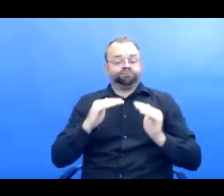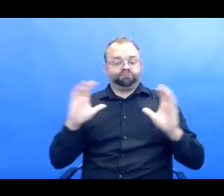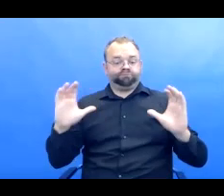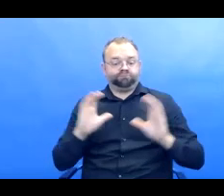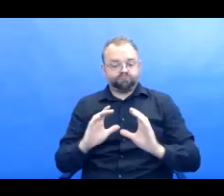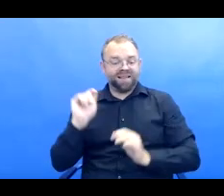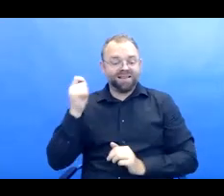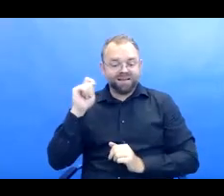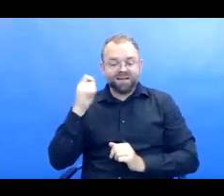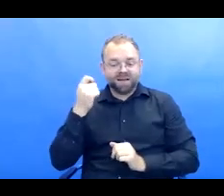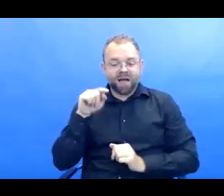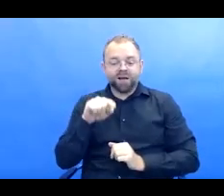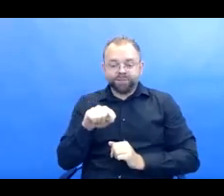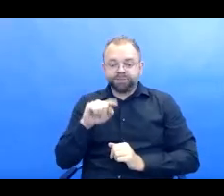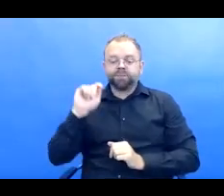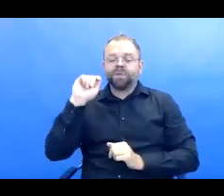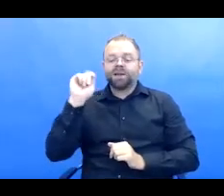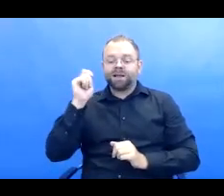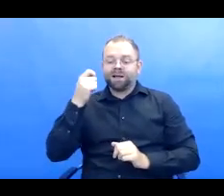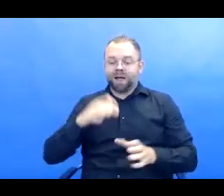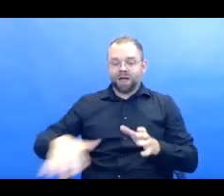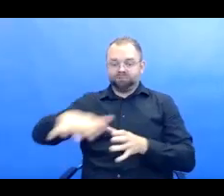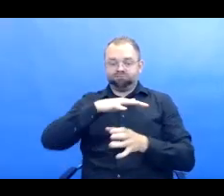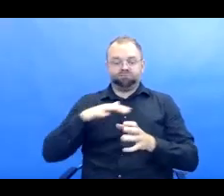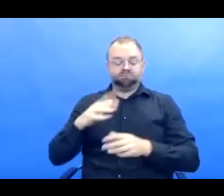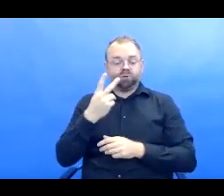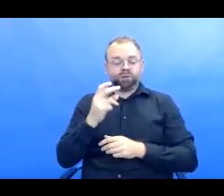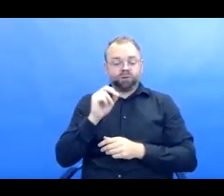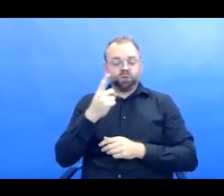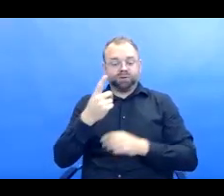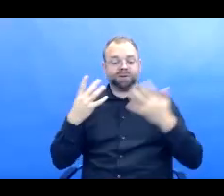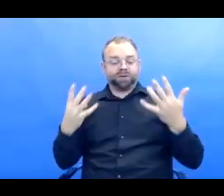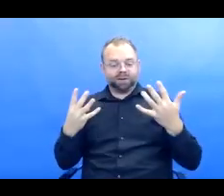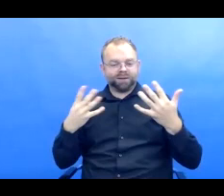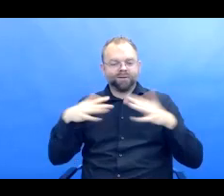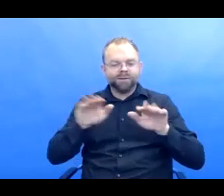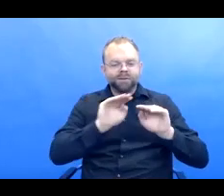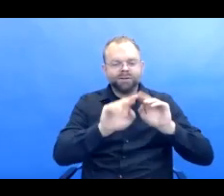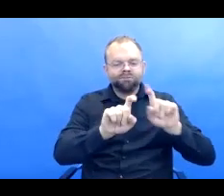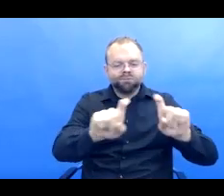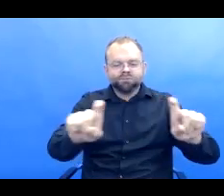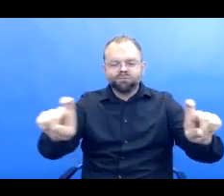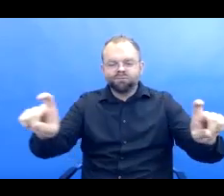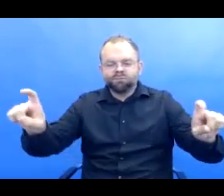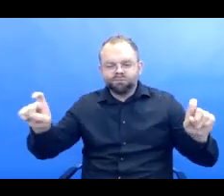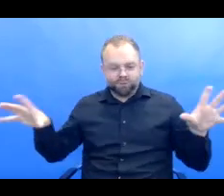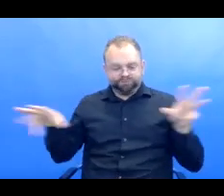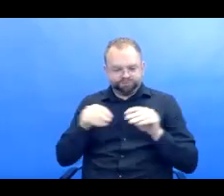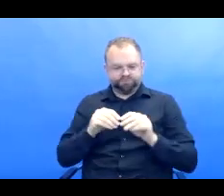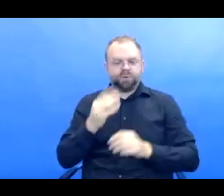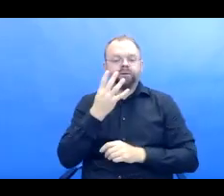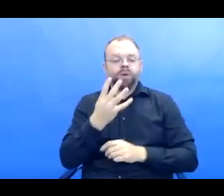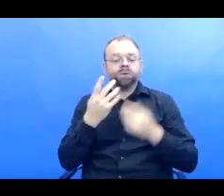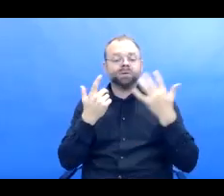47.6 million, persons with significant disabilities is 2.2% of the population, which is